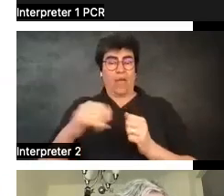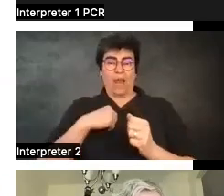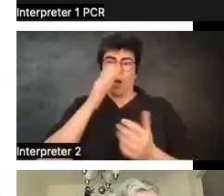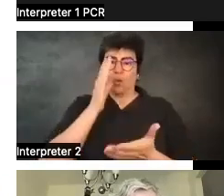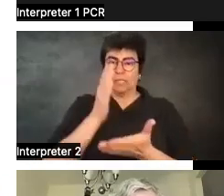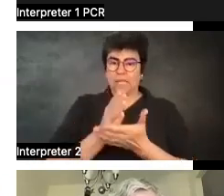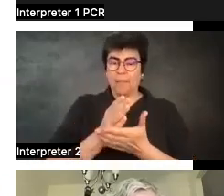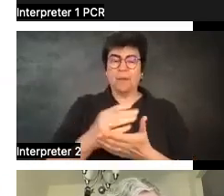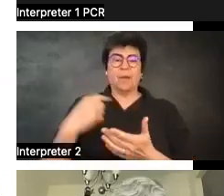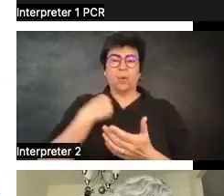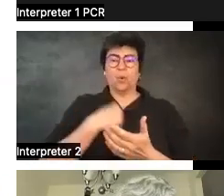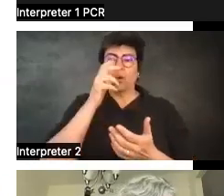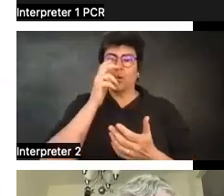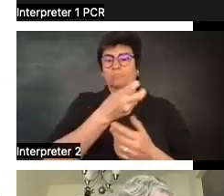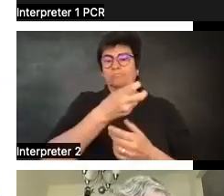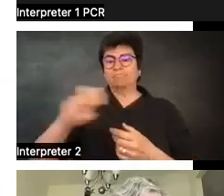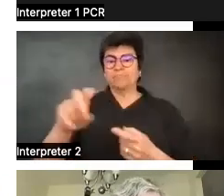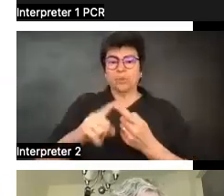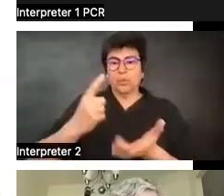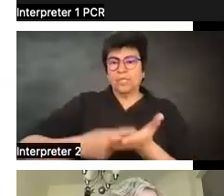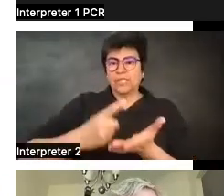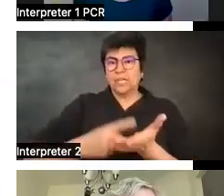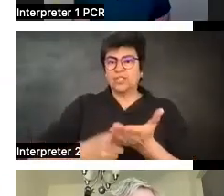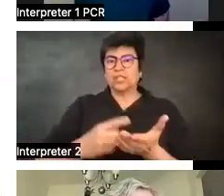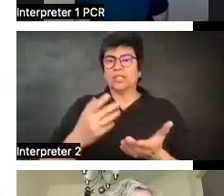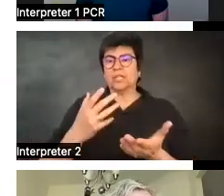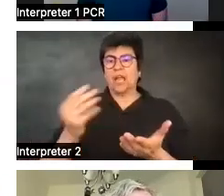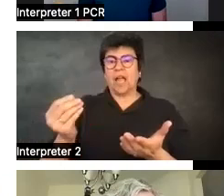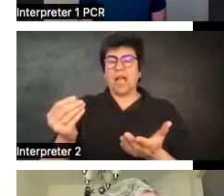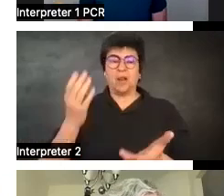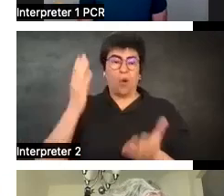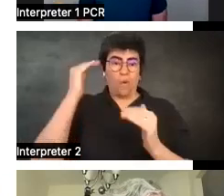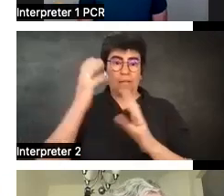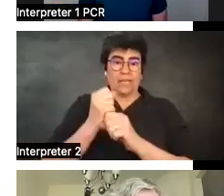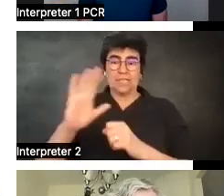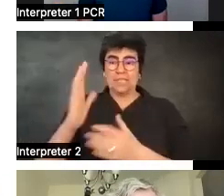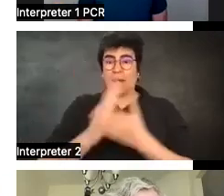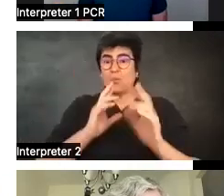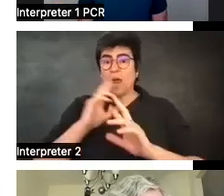going to go into a discussion and hopefully get some reaction from